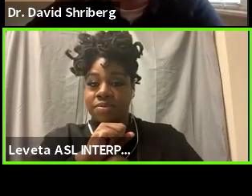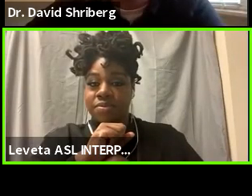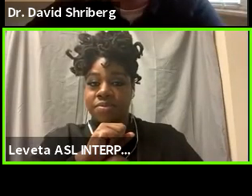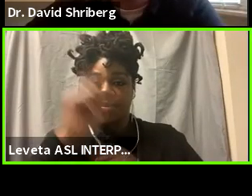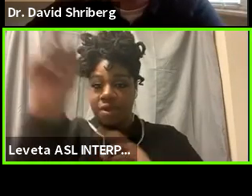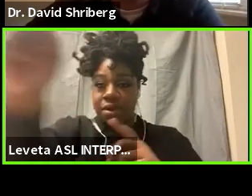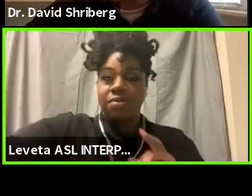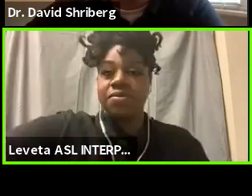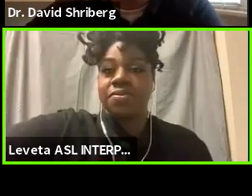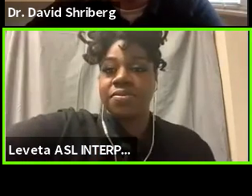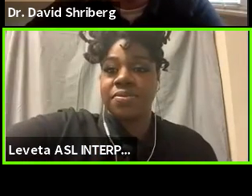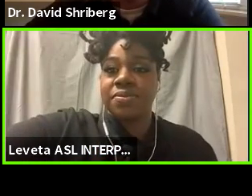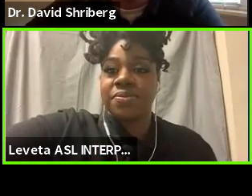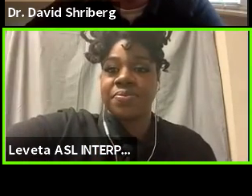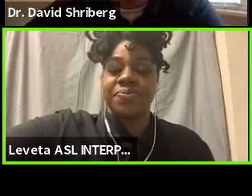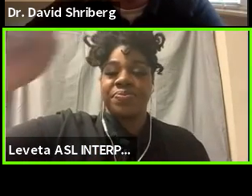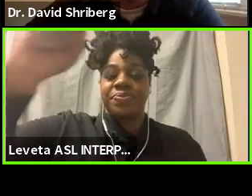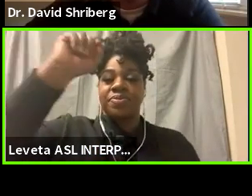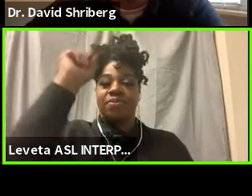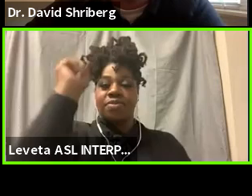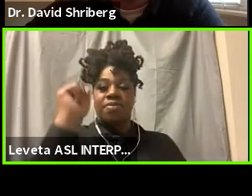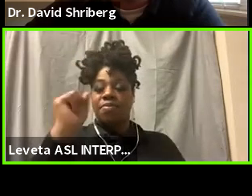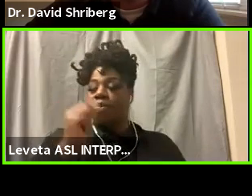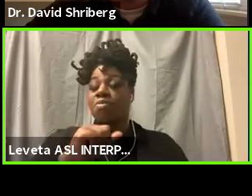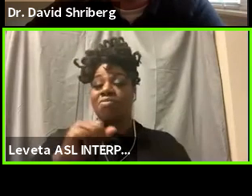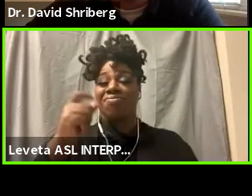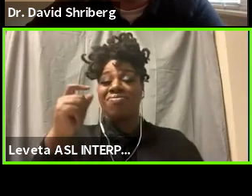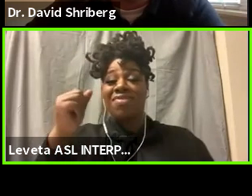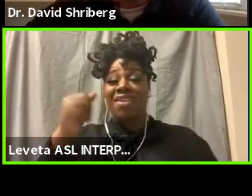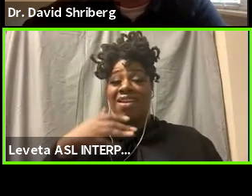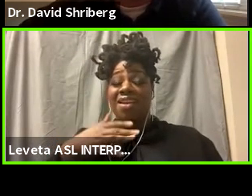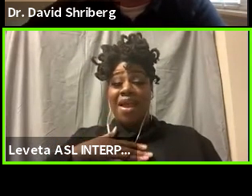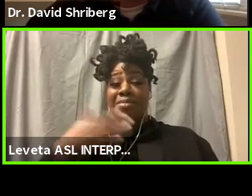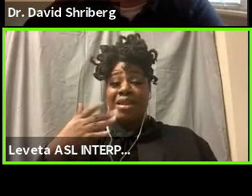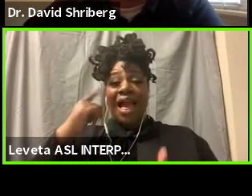Yeah, so admittedly, I think the data is more,